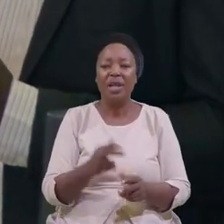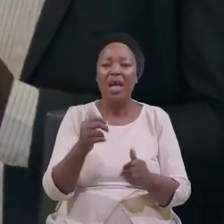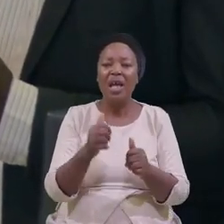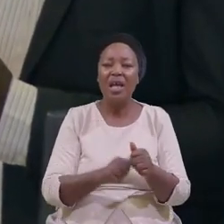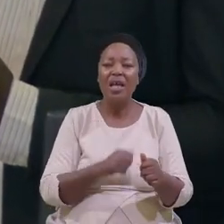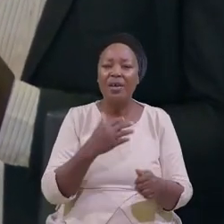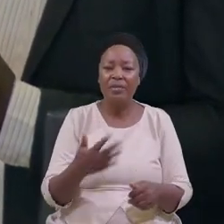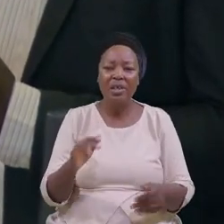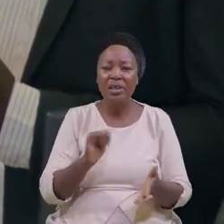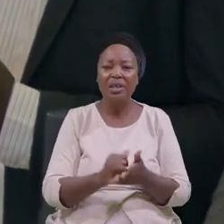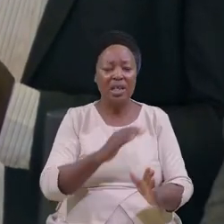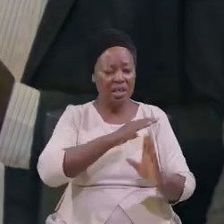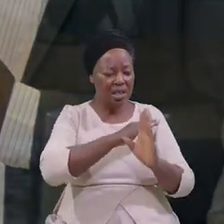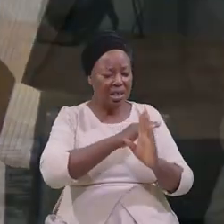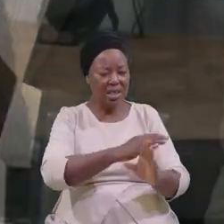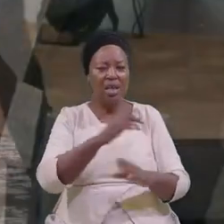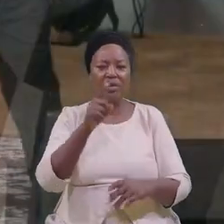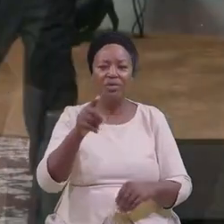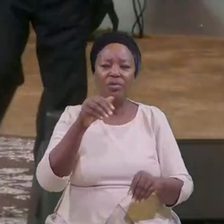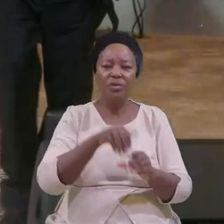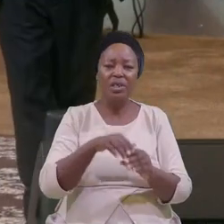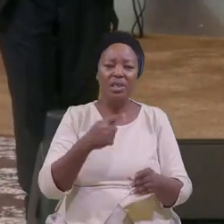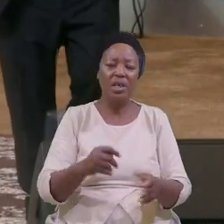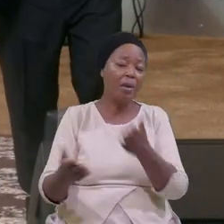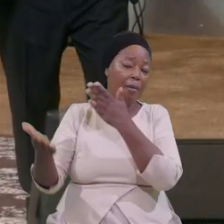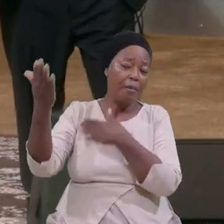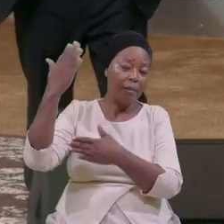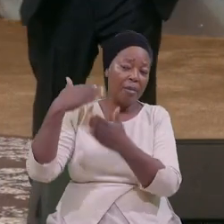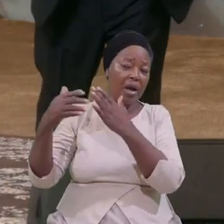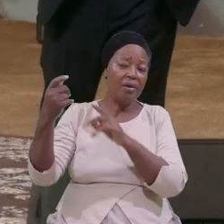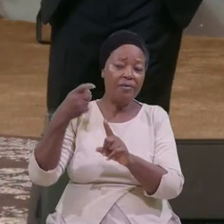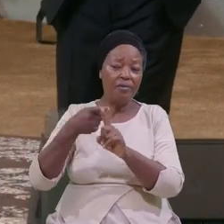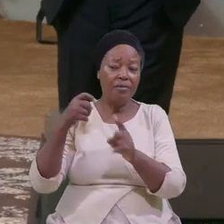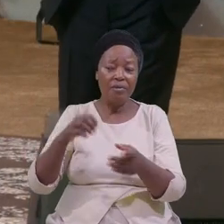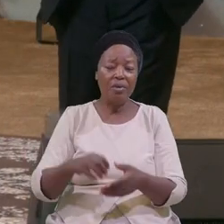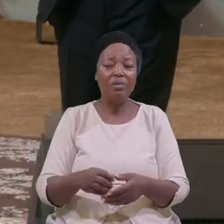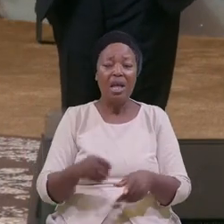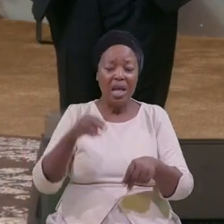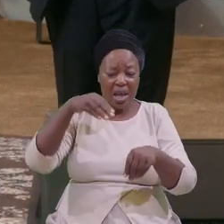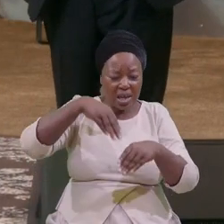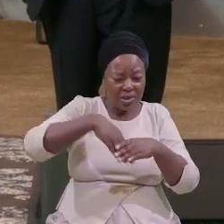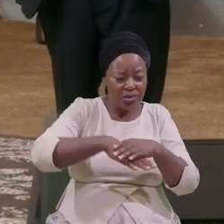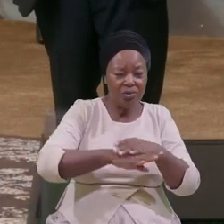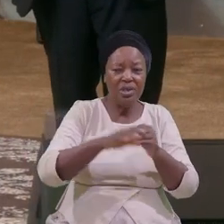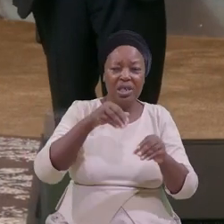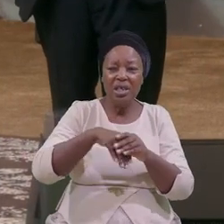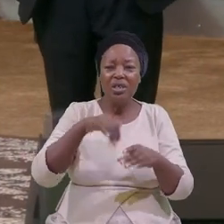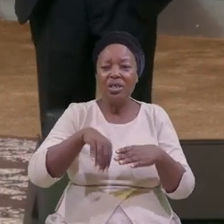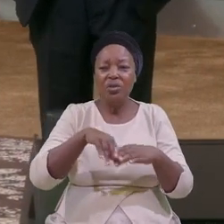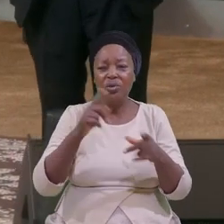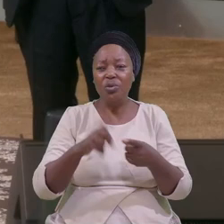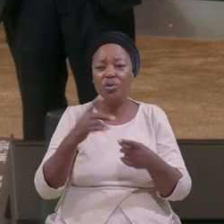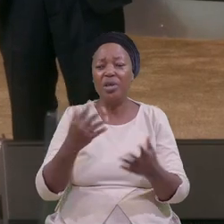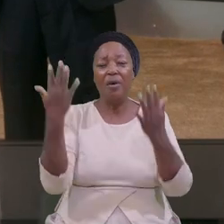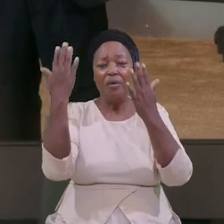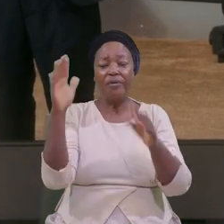Everything that hindered you in the past from plunging in to the fullest of the